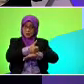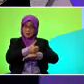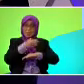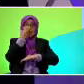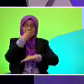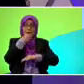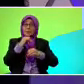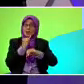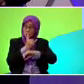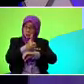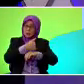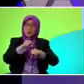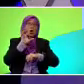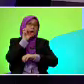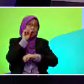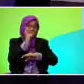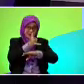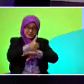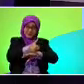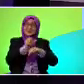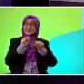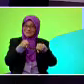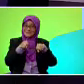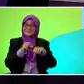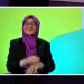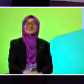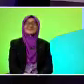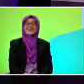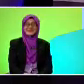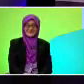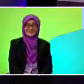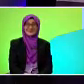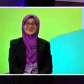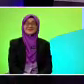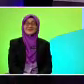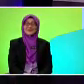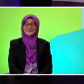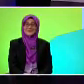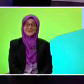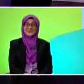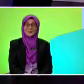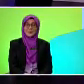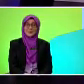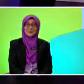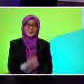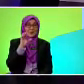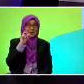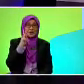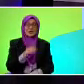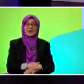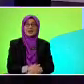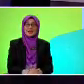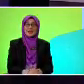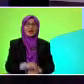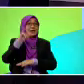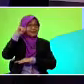we will know for sure. Irfan will try as well at home, right, teacher? All right. I'll show you the get result. back to you with the result. Okay, last but not least, can